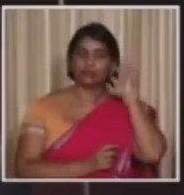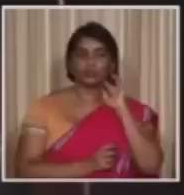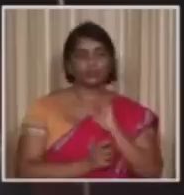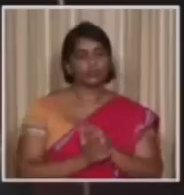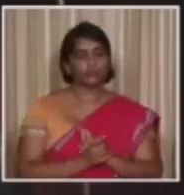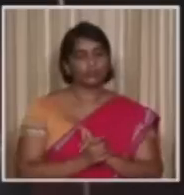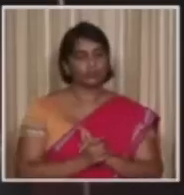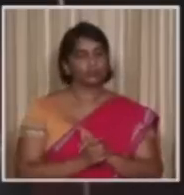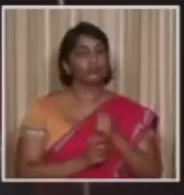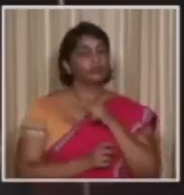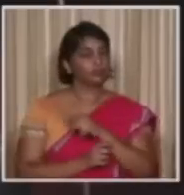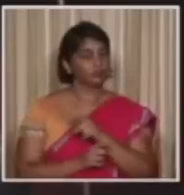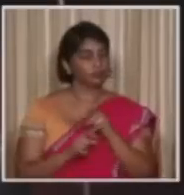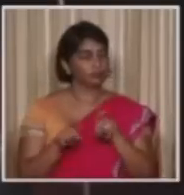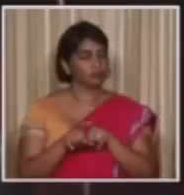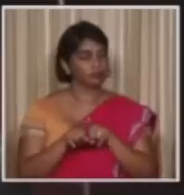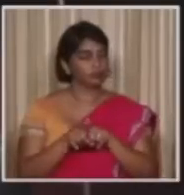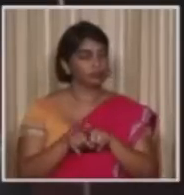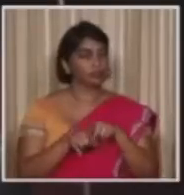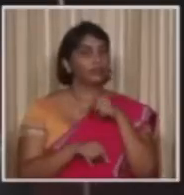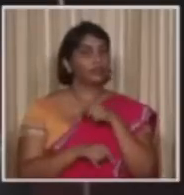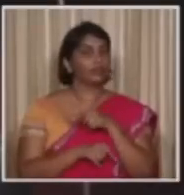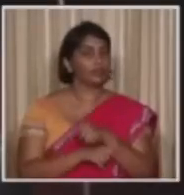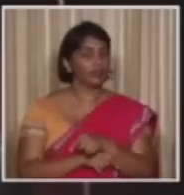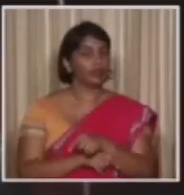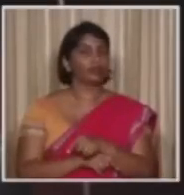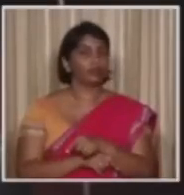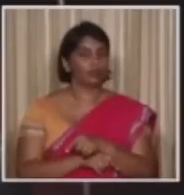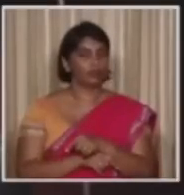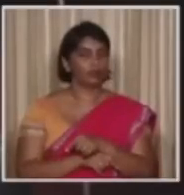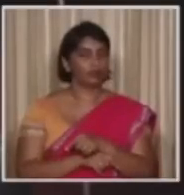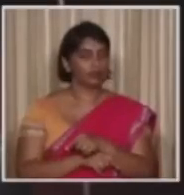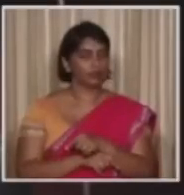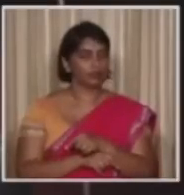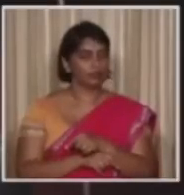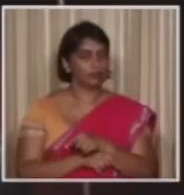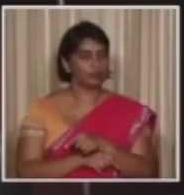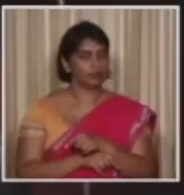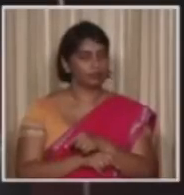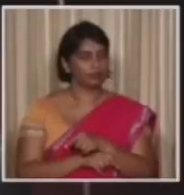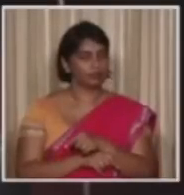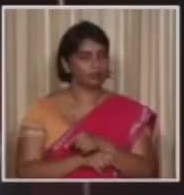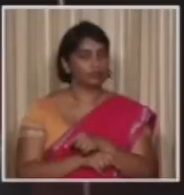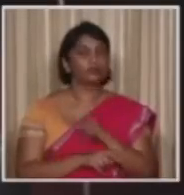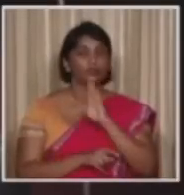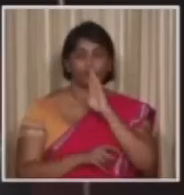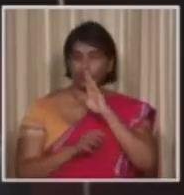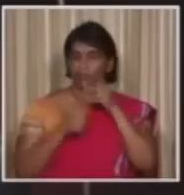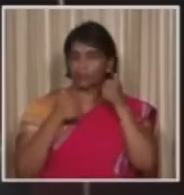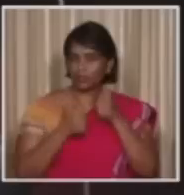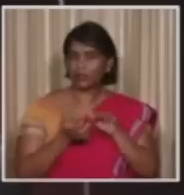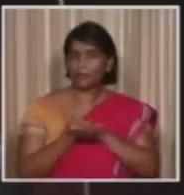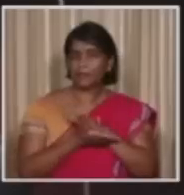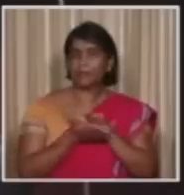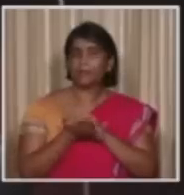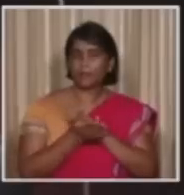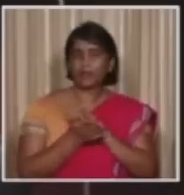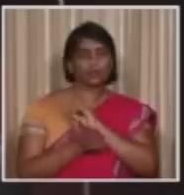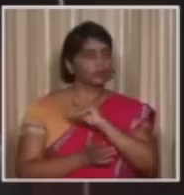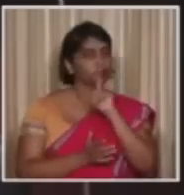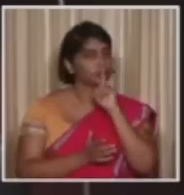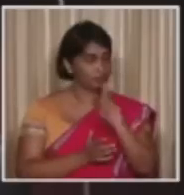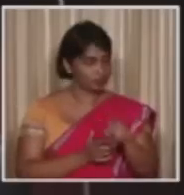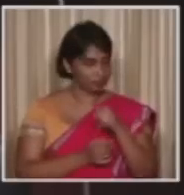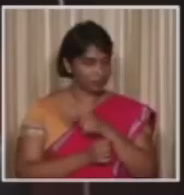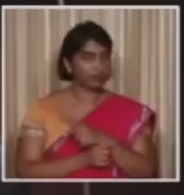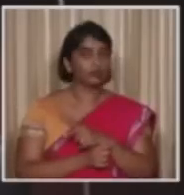Further, Section 41 of the Judicature Act, which has clearly set out the right of representation and has further shed light on the above